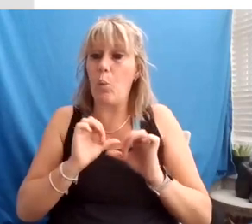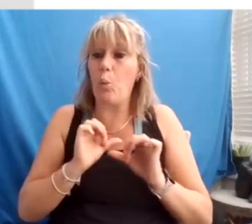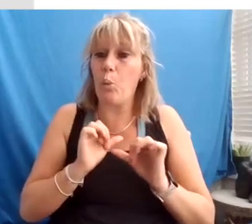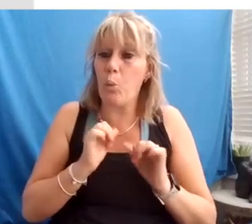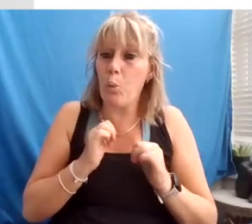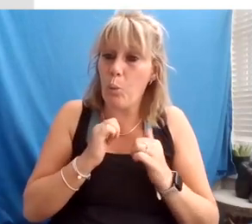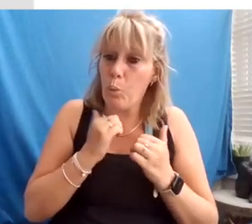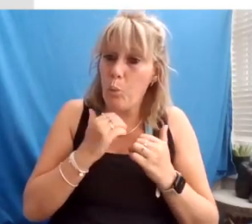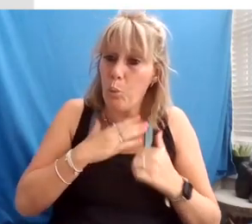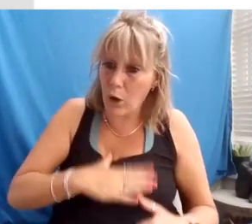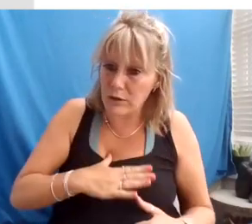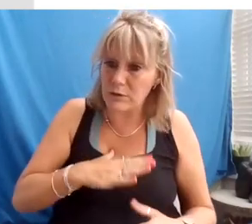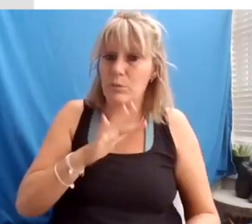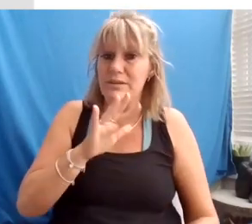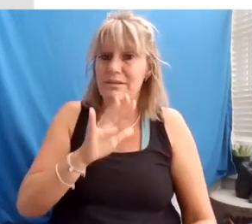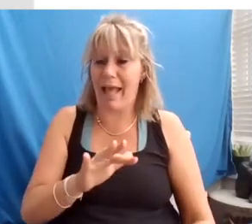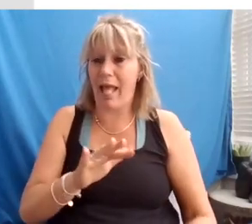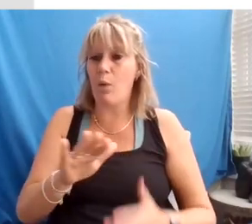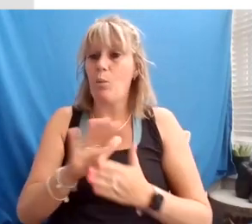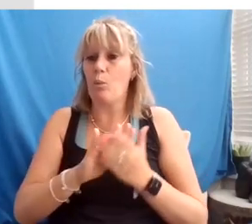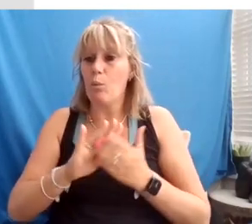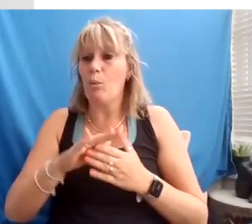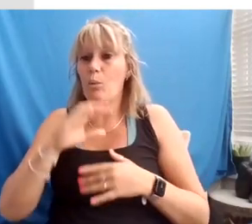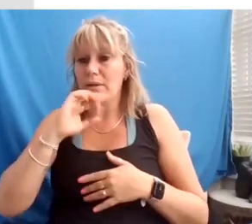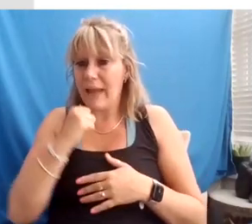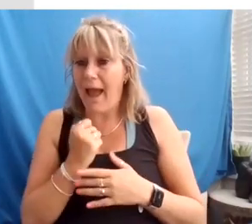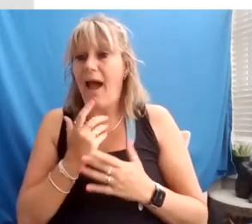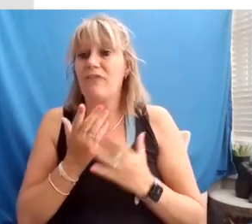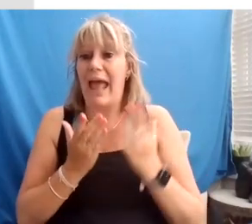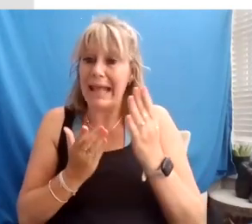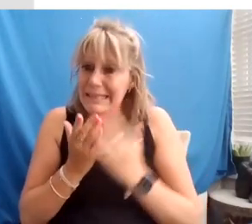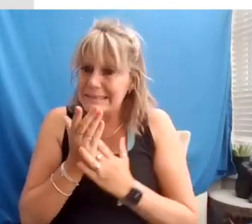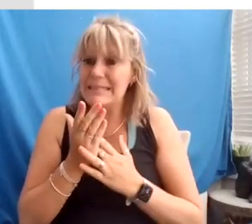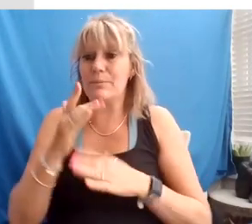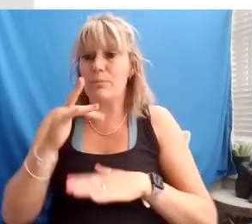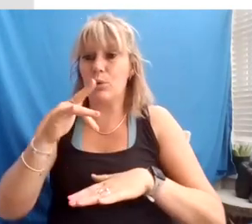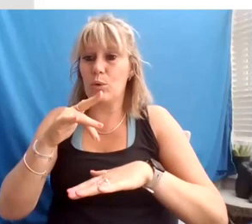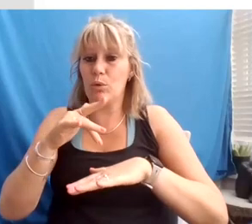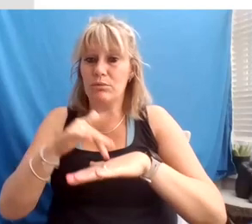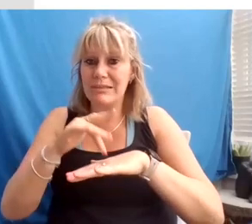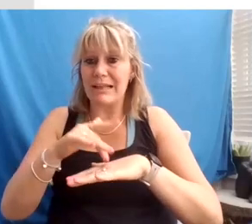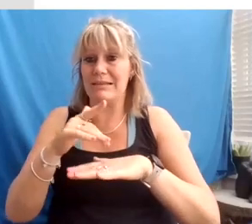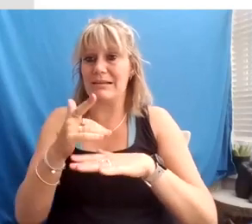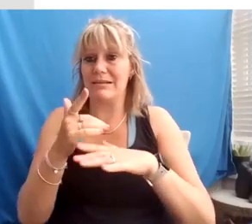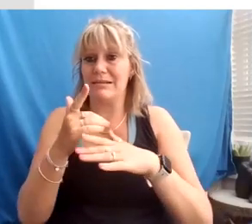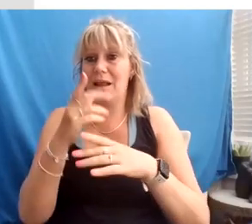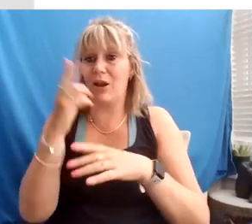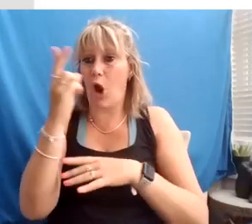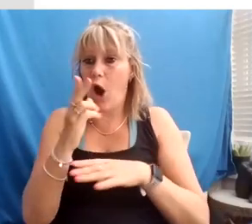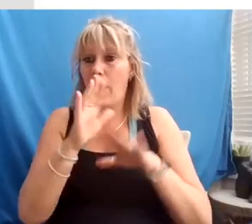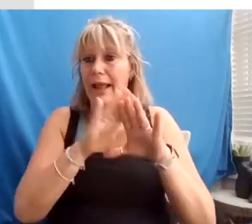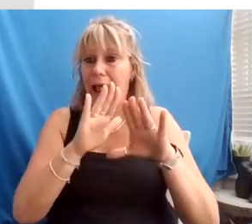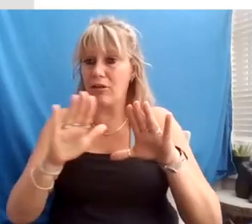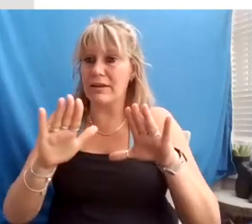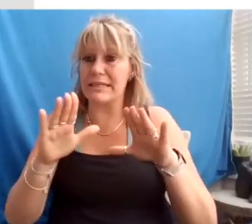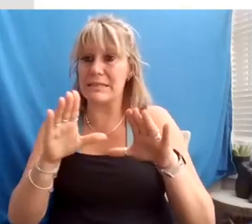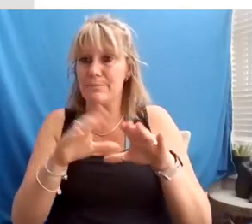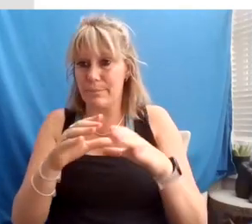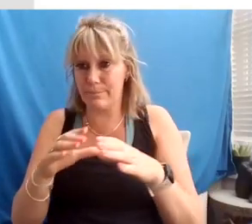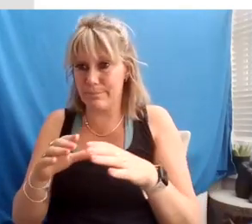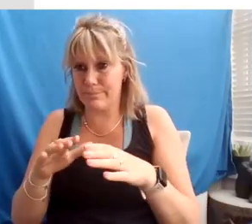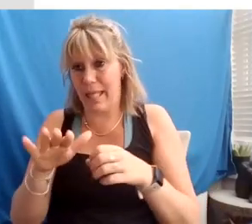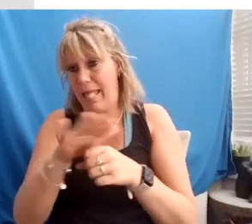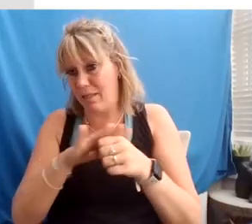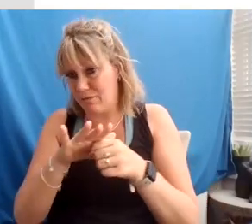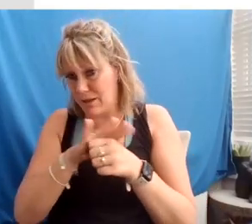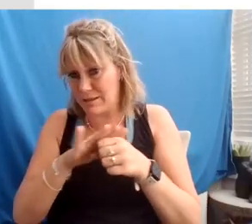deserve, and that would include an accessible, publicly funded art gallery space. Fortunately,